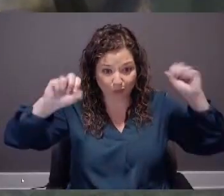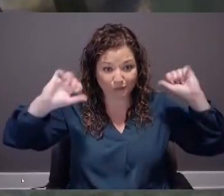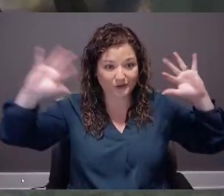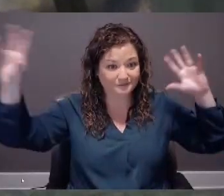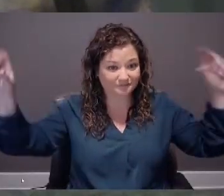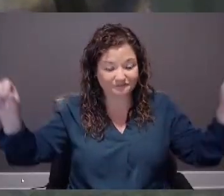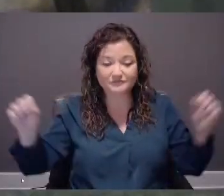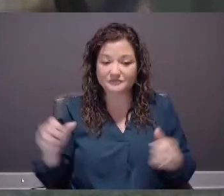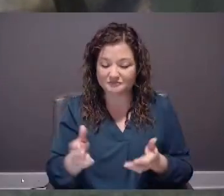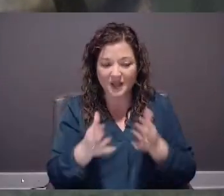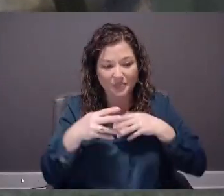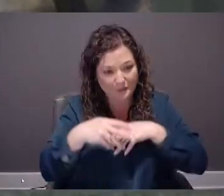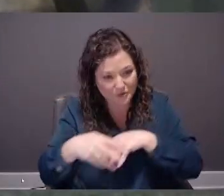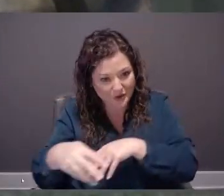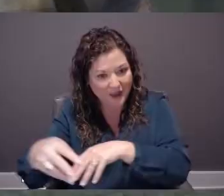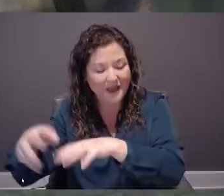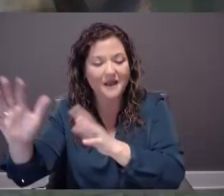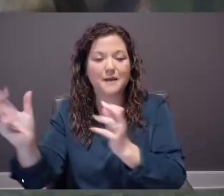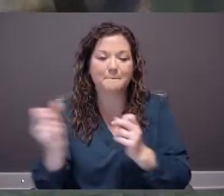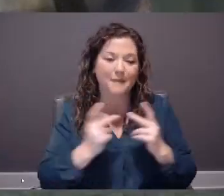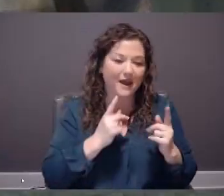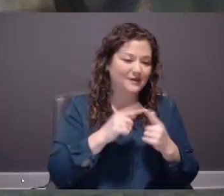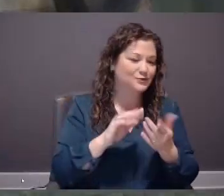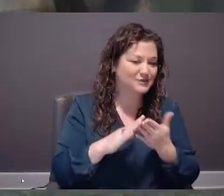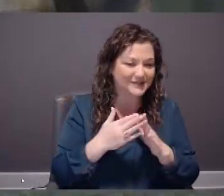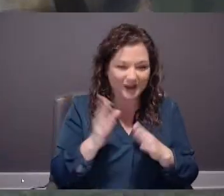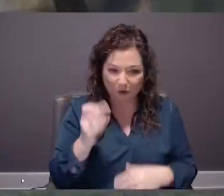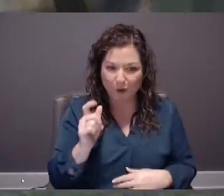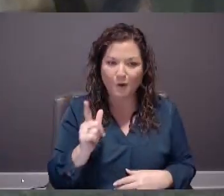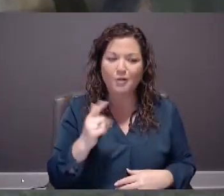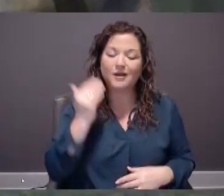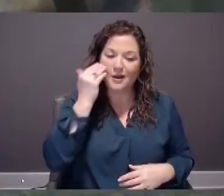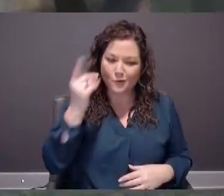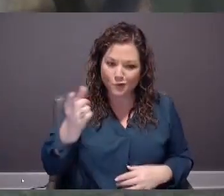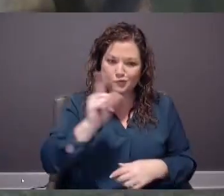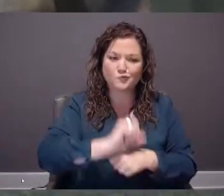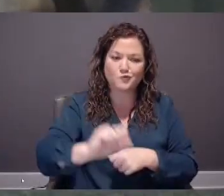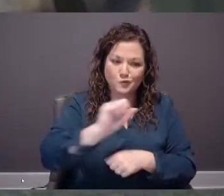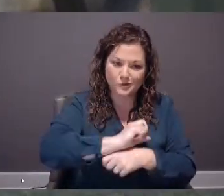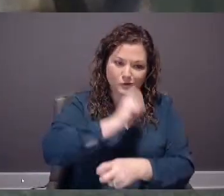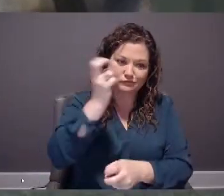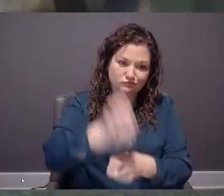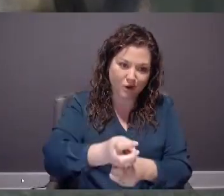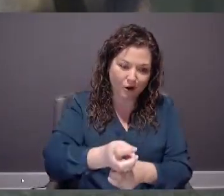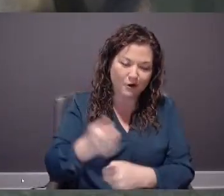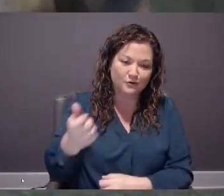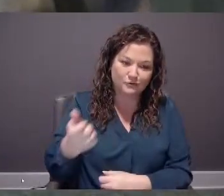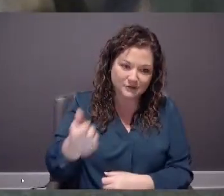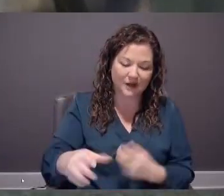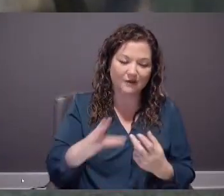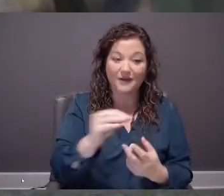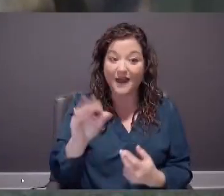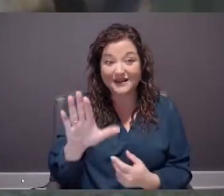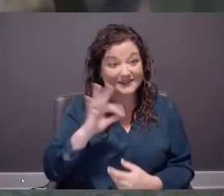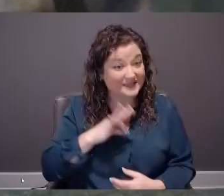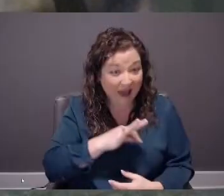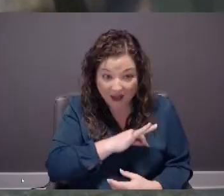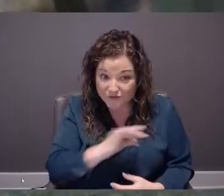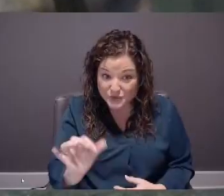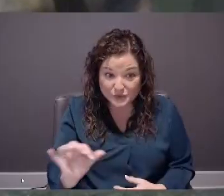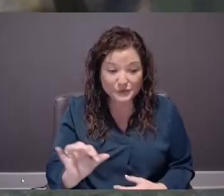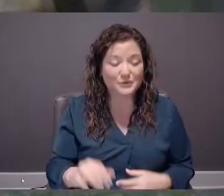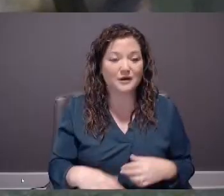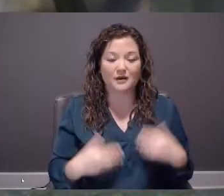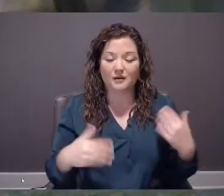went on to come back to City Hall. So I know you worked very, very hard. Your staff did too. And I just want to thank